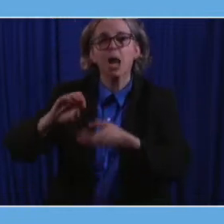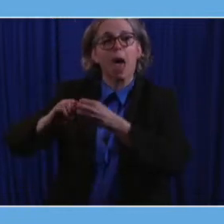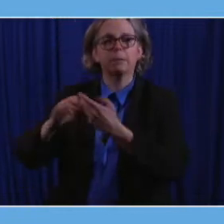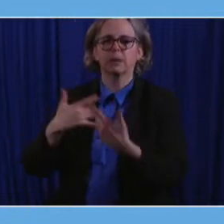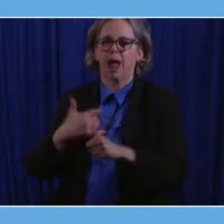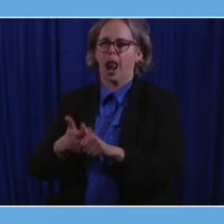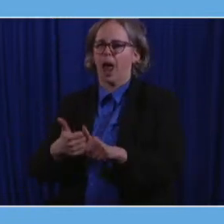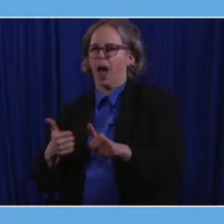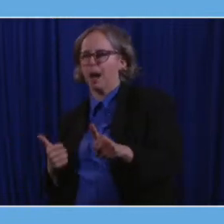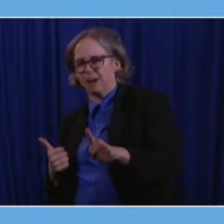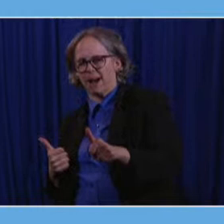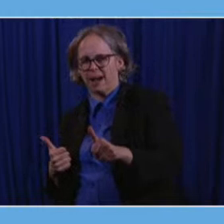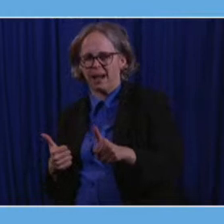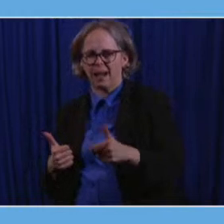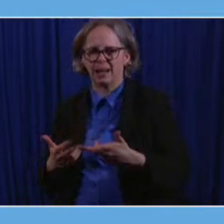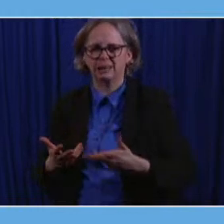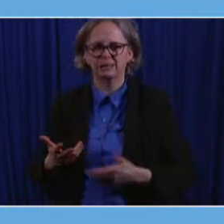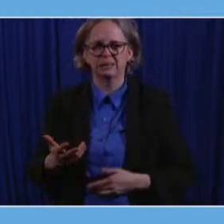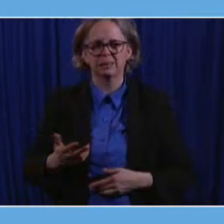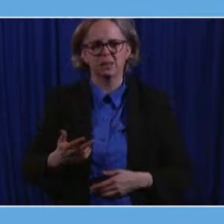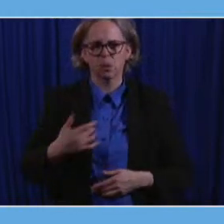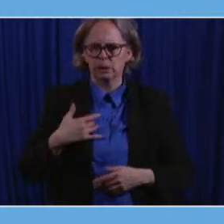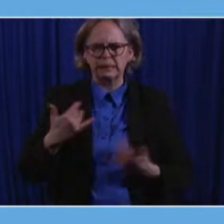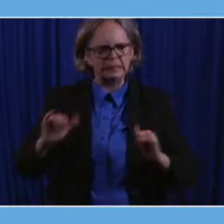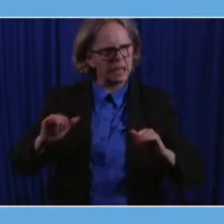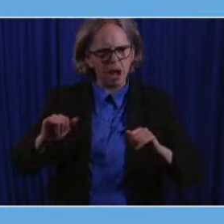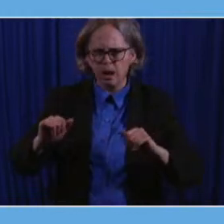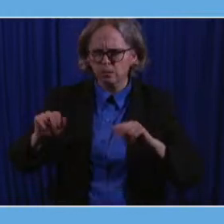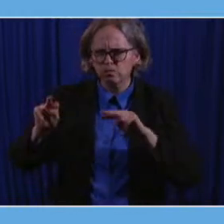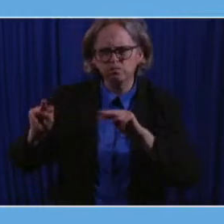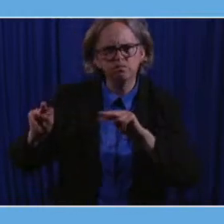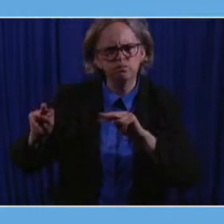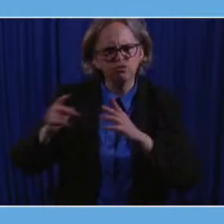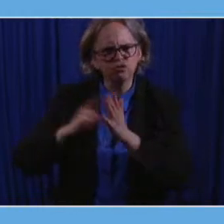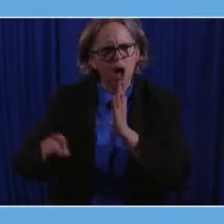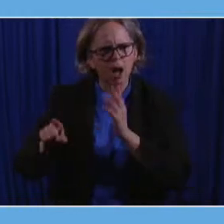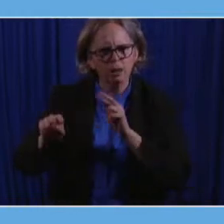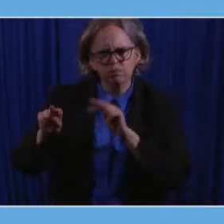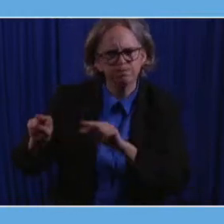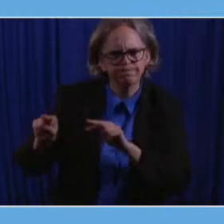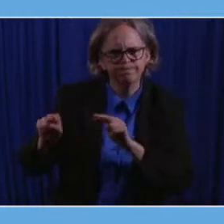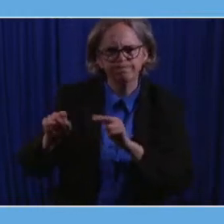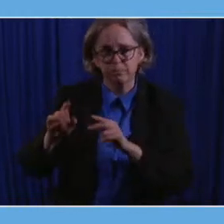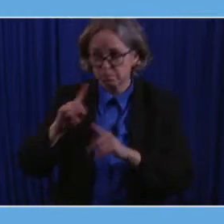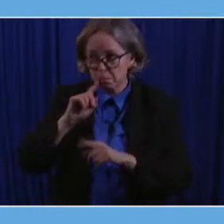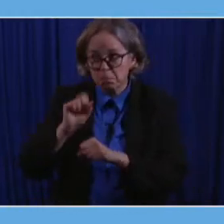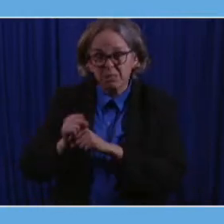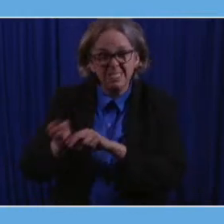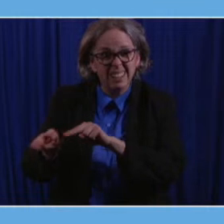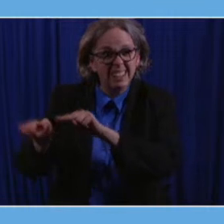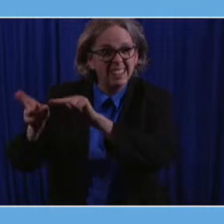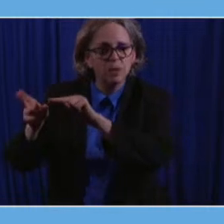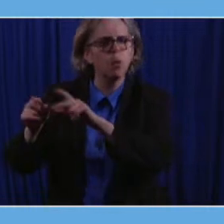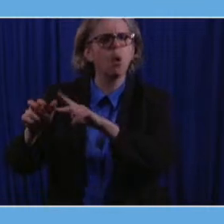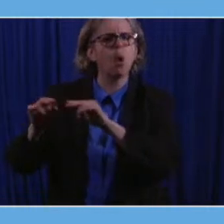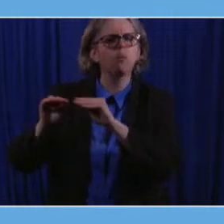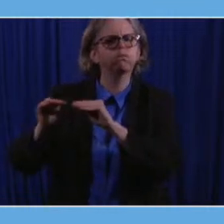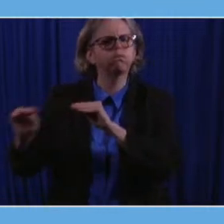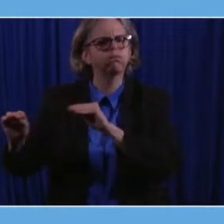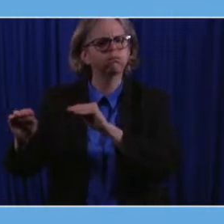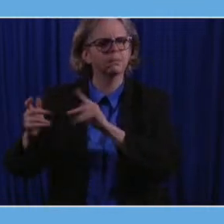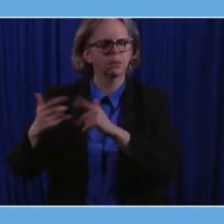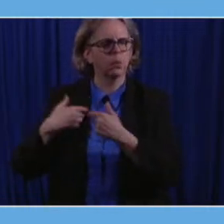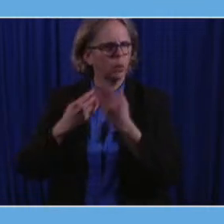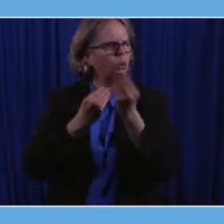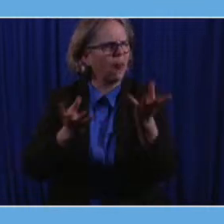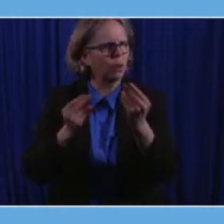but as we watch the cases, as the cases go, then a few weeks later, we generally see it reflected